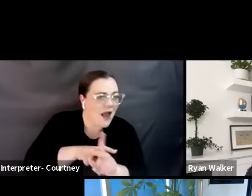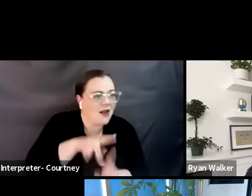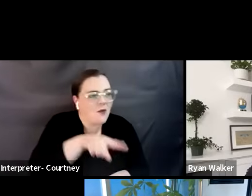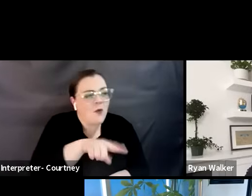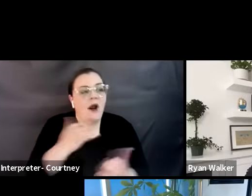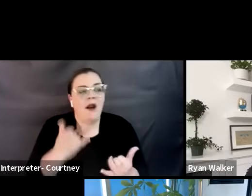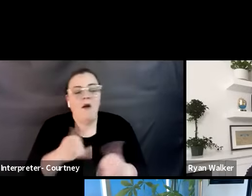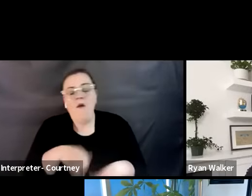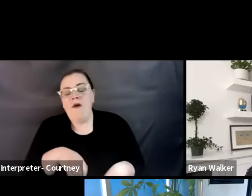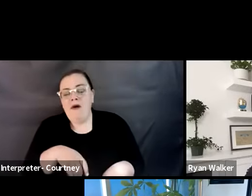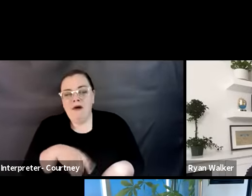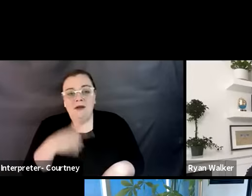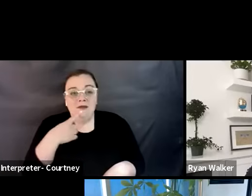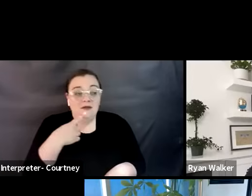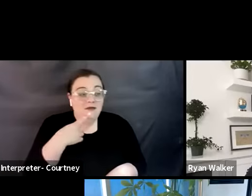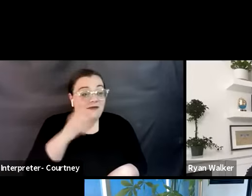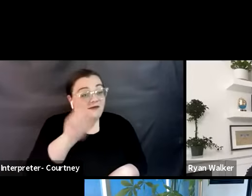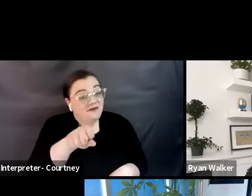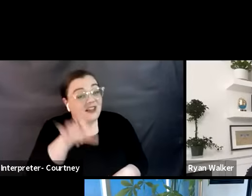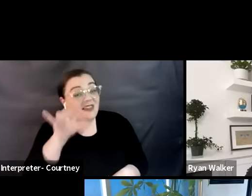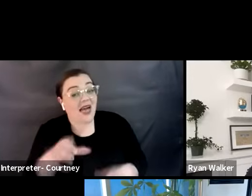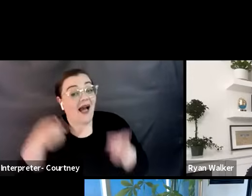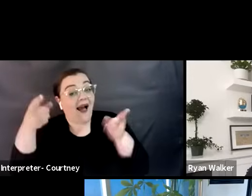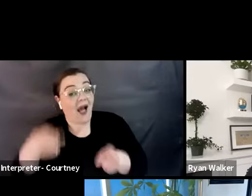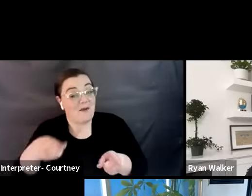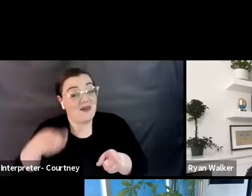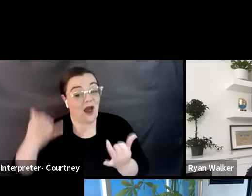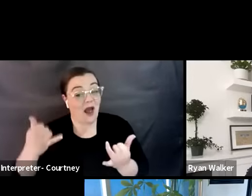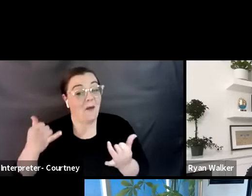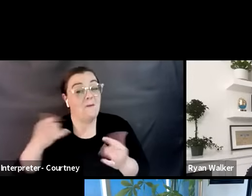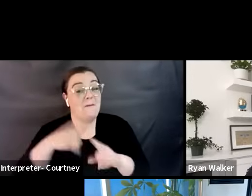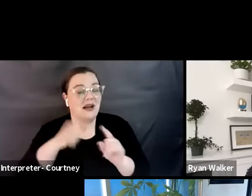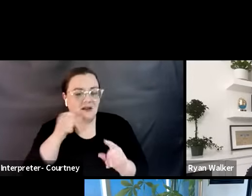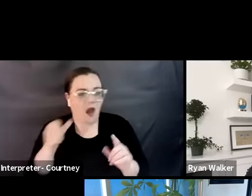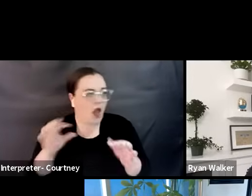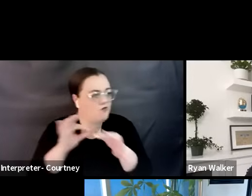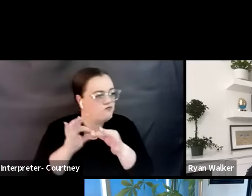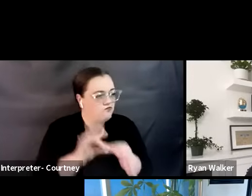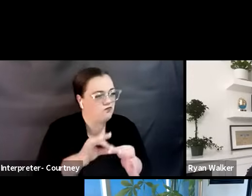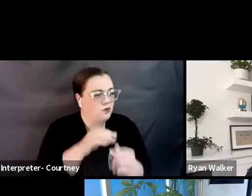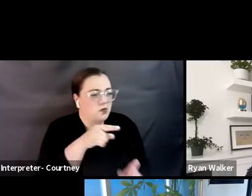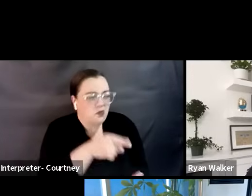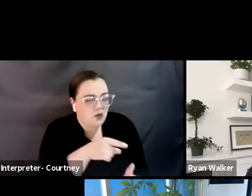and being able to say, yes, that's a thing, but that's not relevant for you right now. So